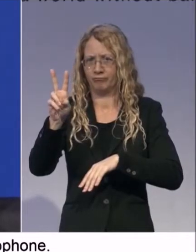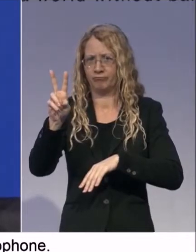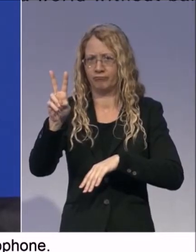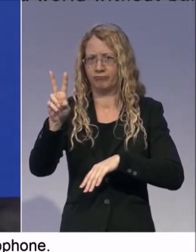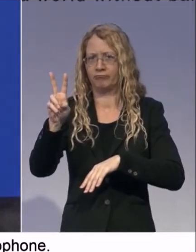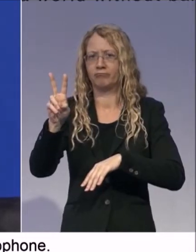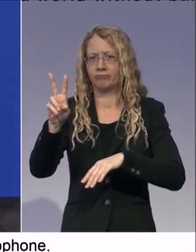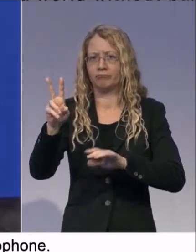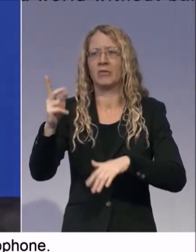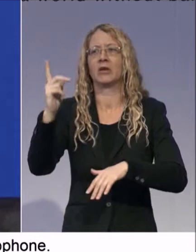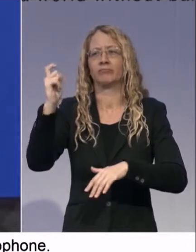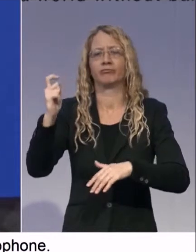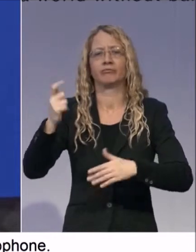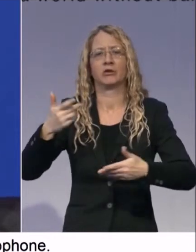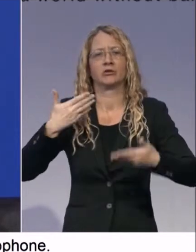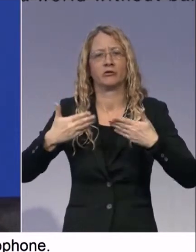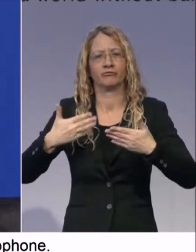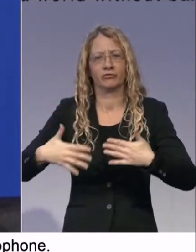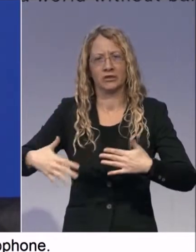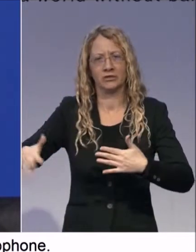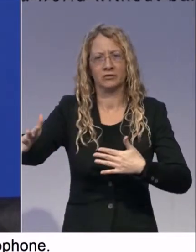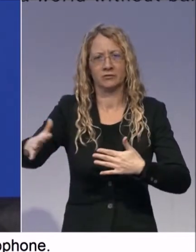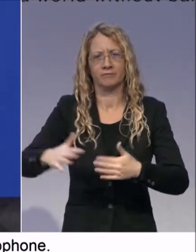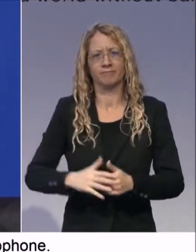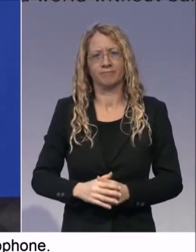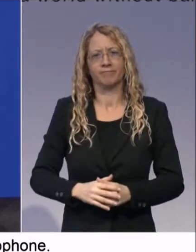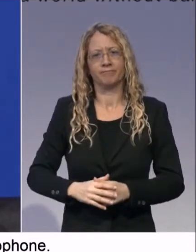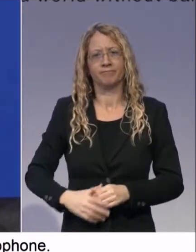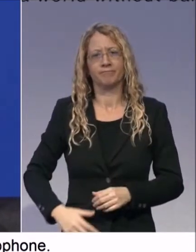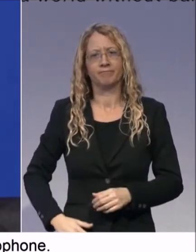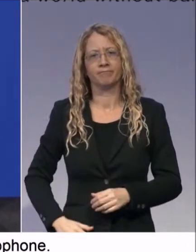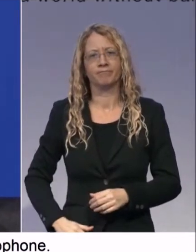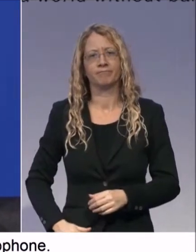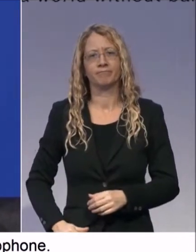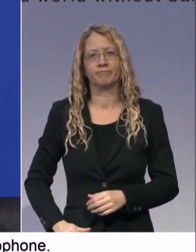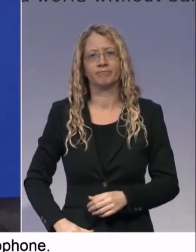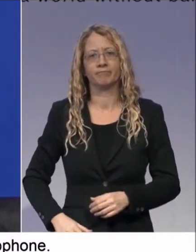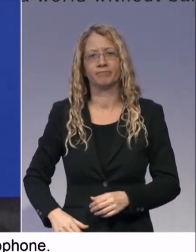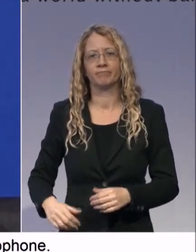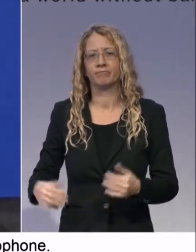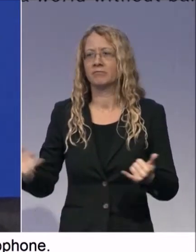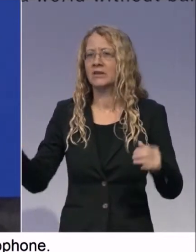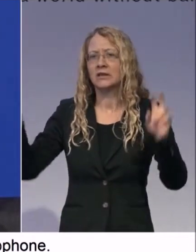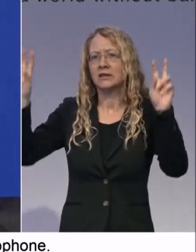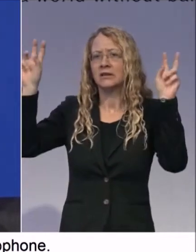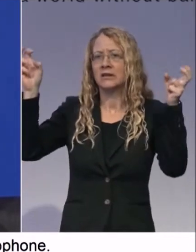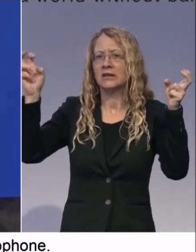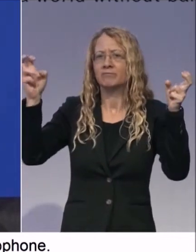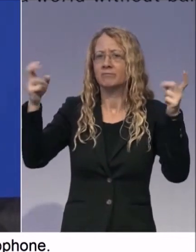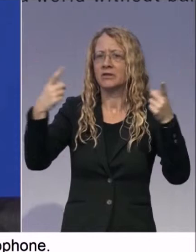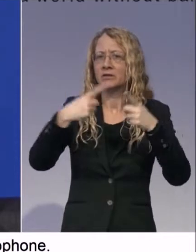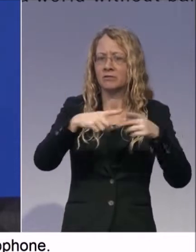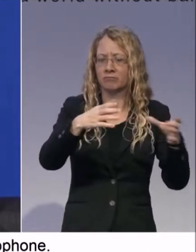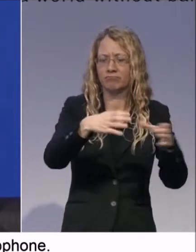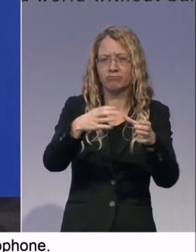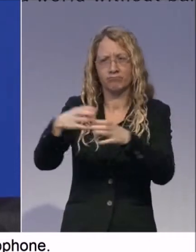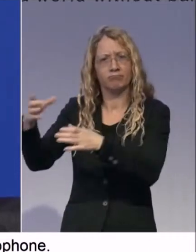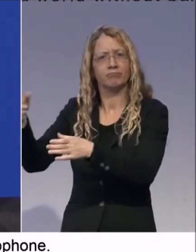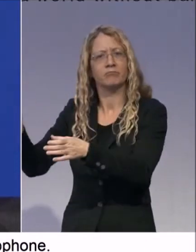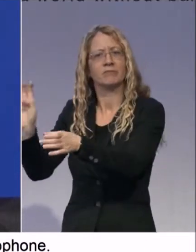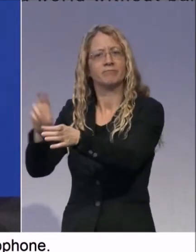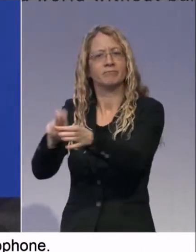the whole conference will be about participation on all levels, on all types of society and all forms of